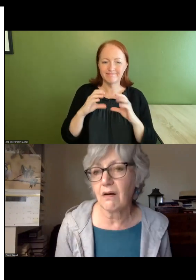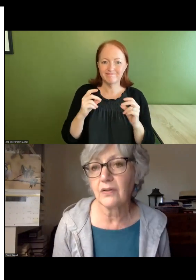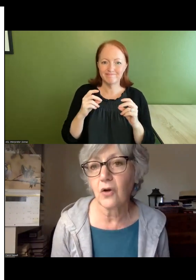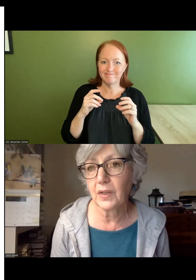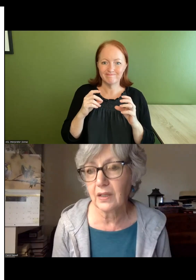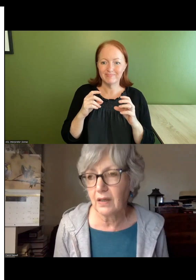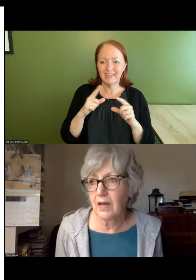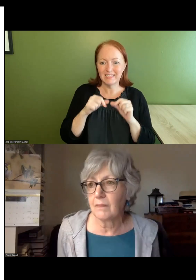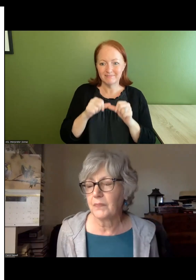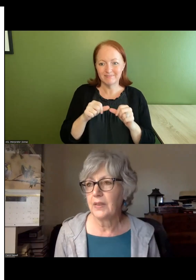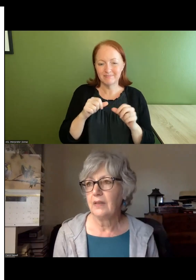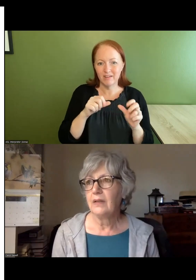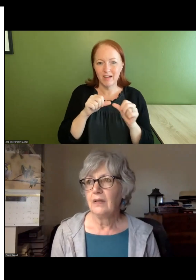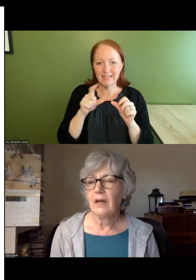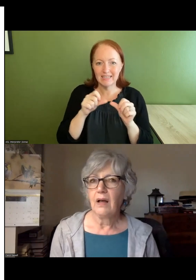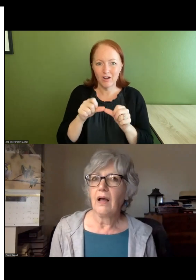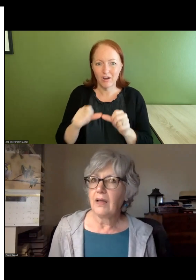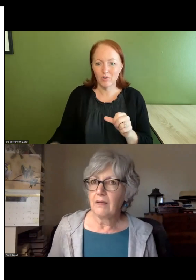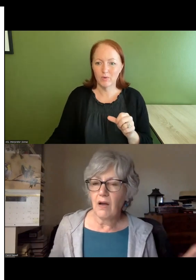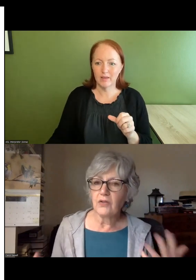needs ongoing